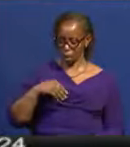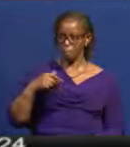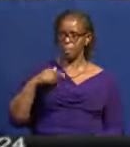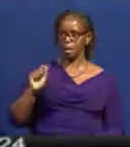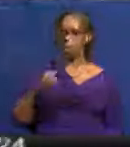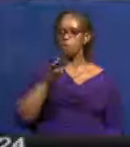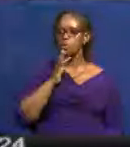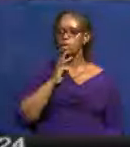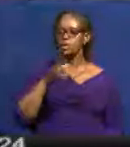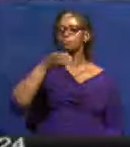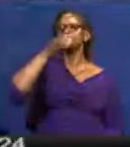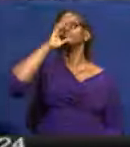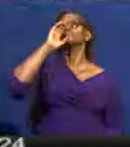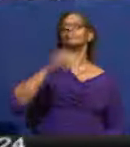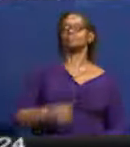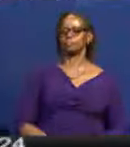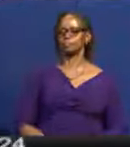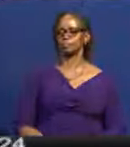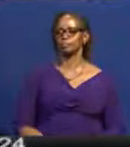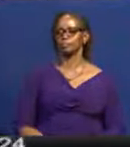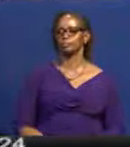ahead.